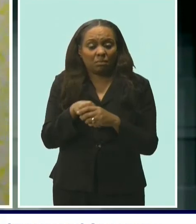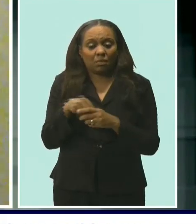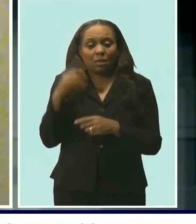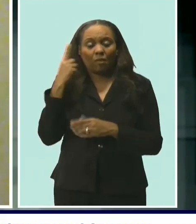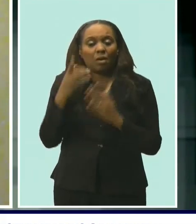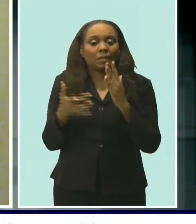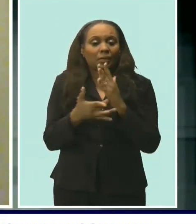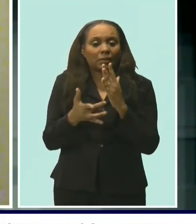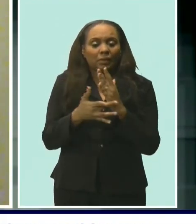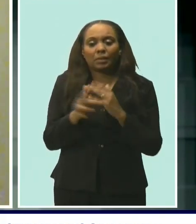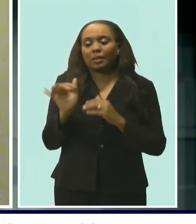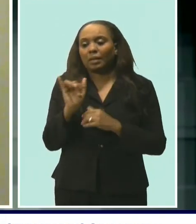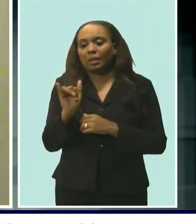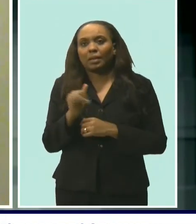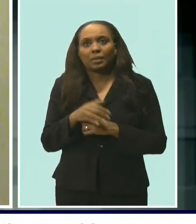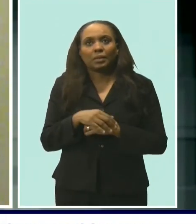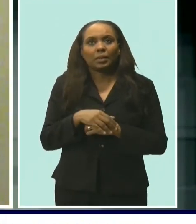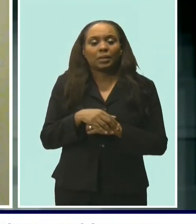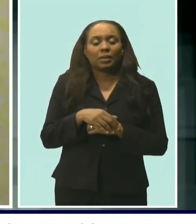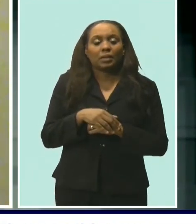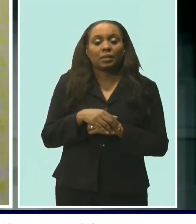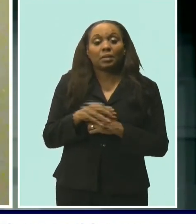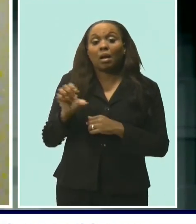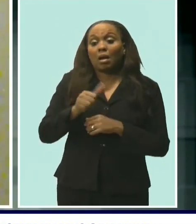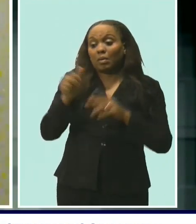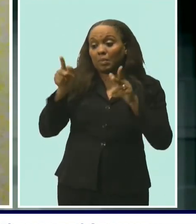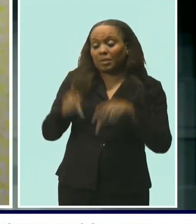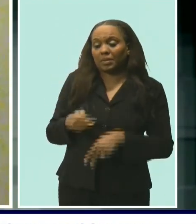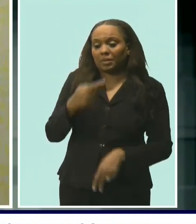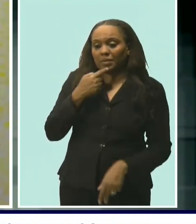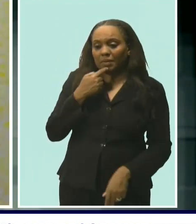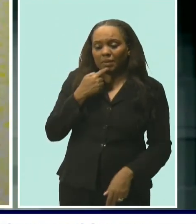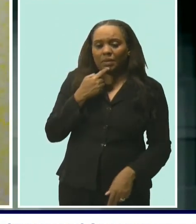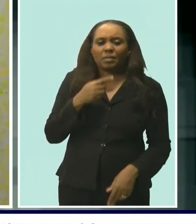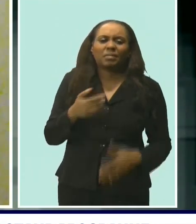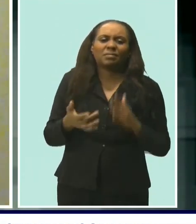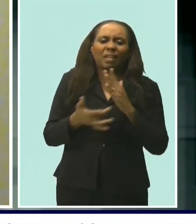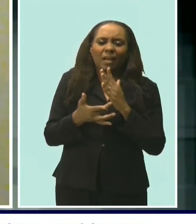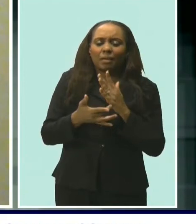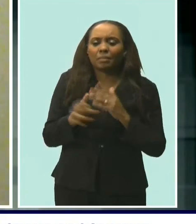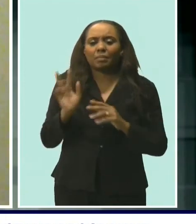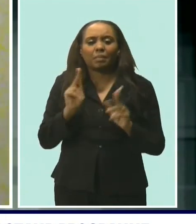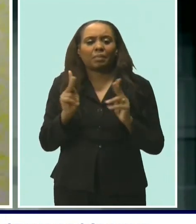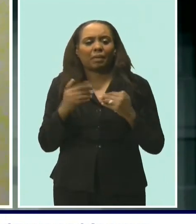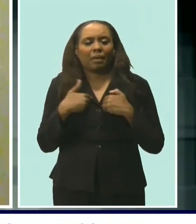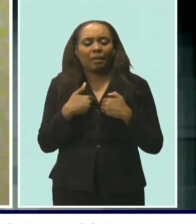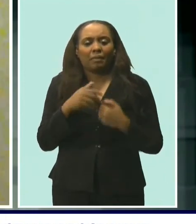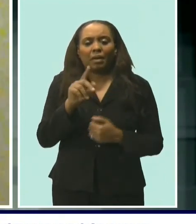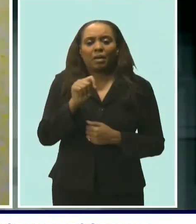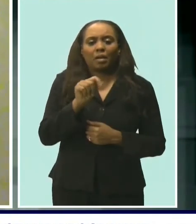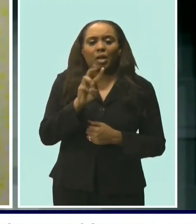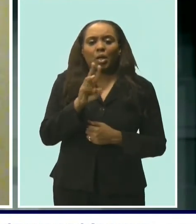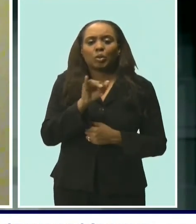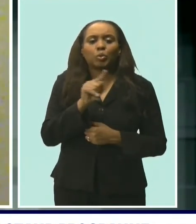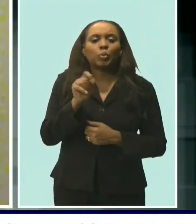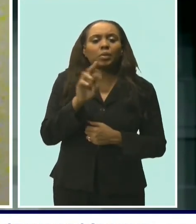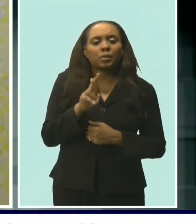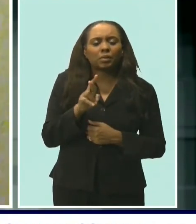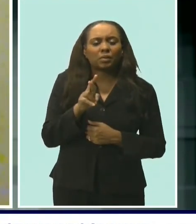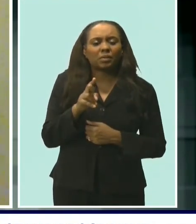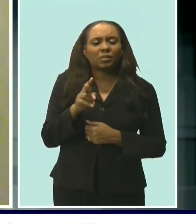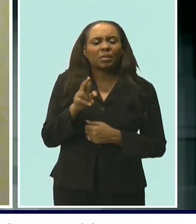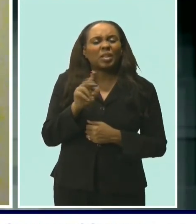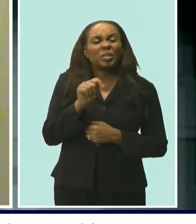audience. I think like Donya said, tech will be the early adopters. Twitter announced that a lot of their employees don't have to come back to